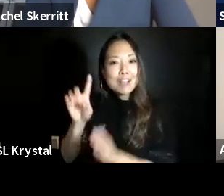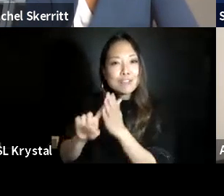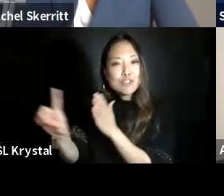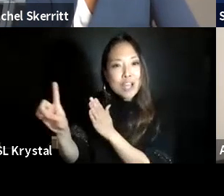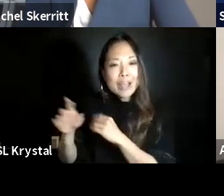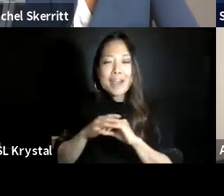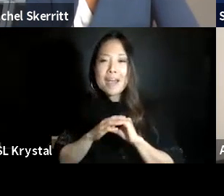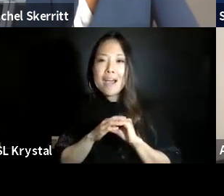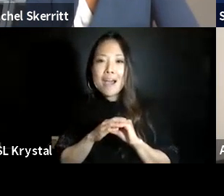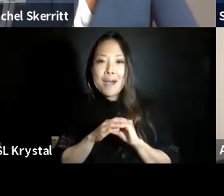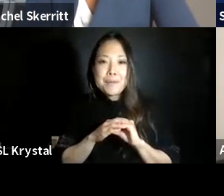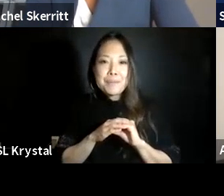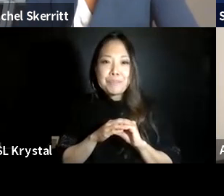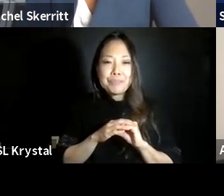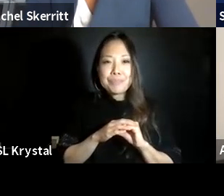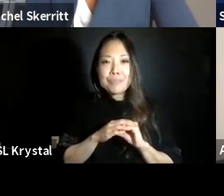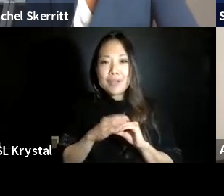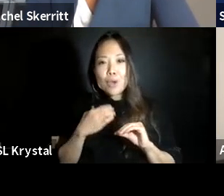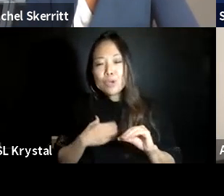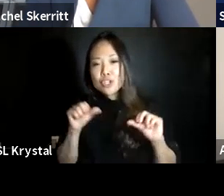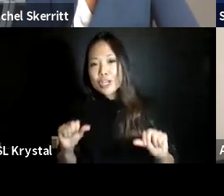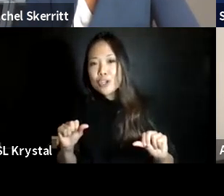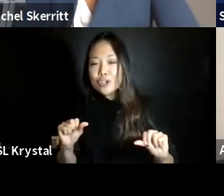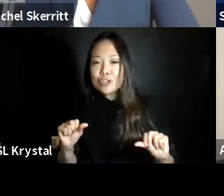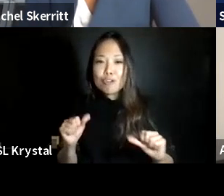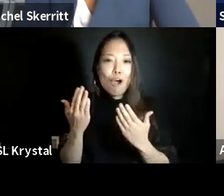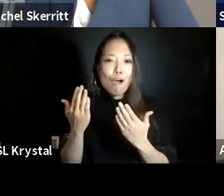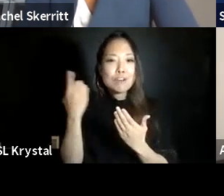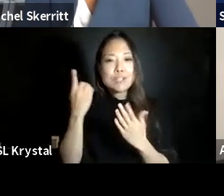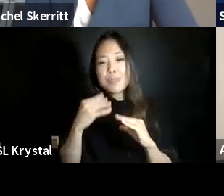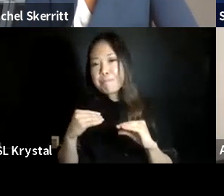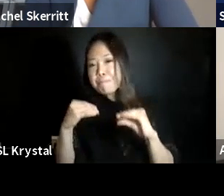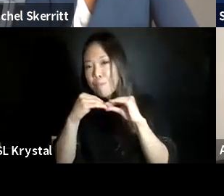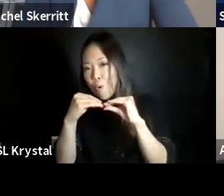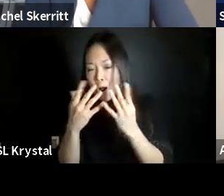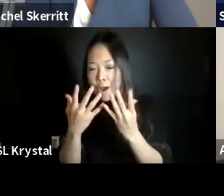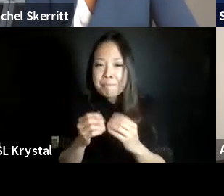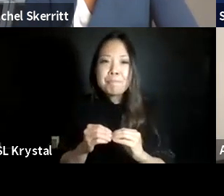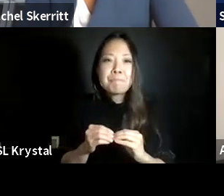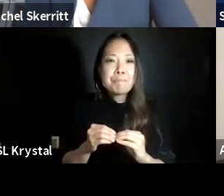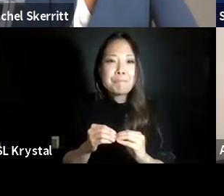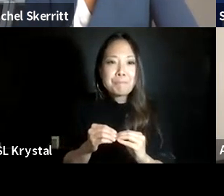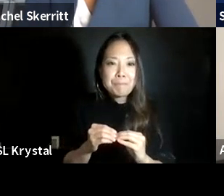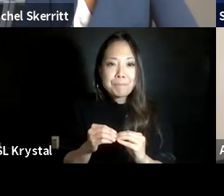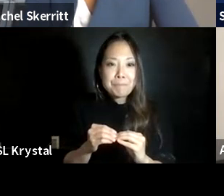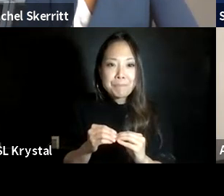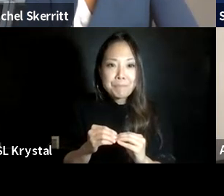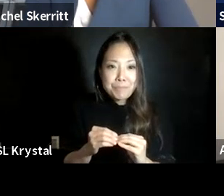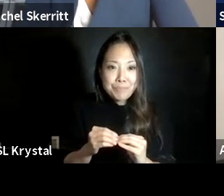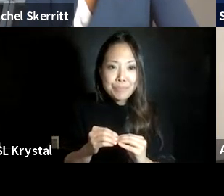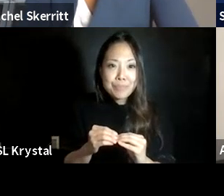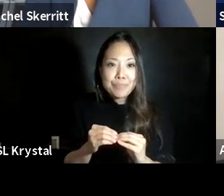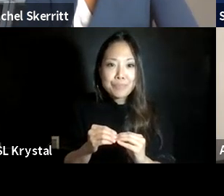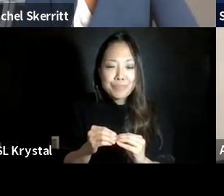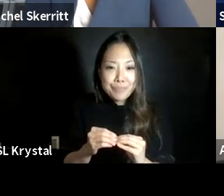gut to offer at this moment. I'm going to try to coat a little bit more gray matter